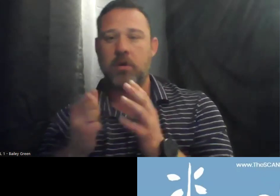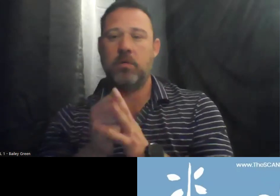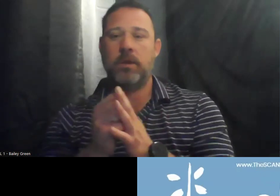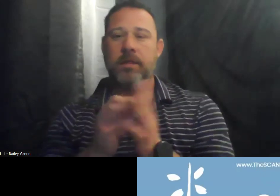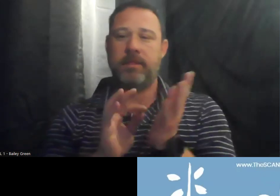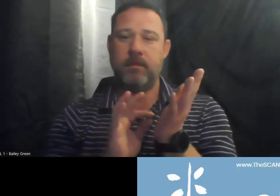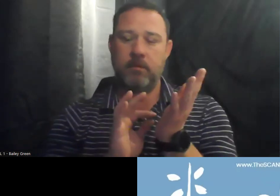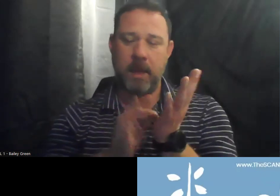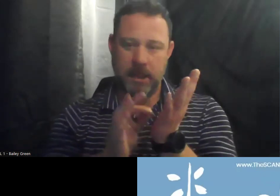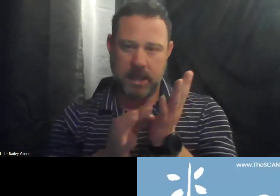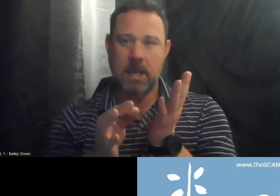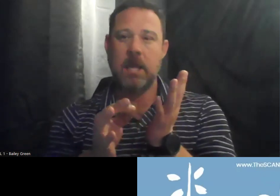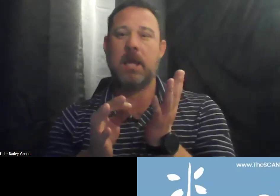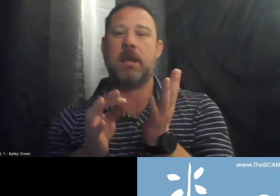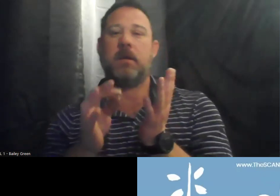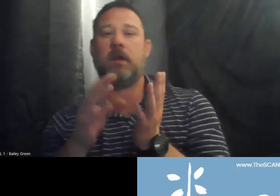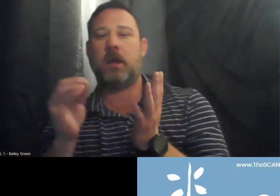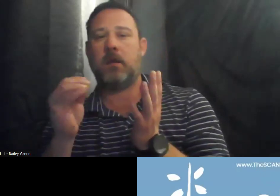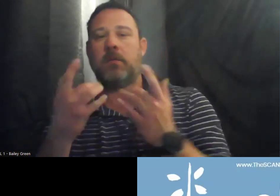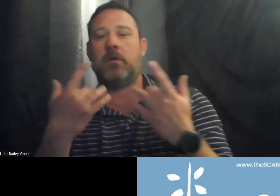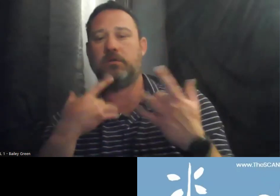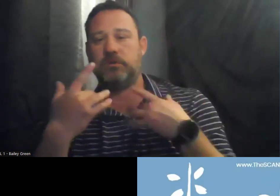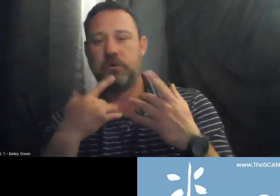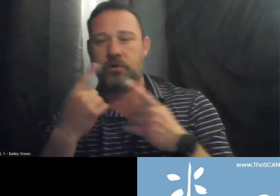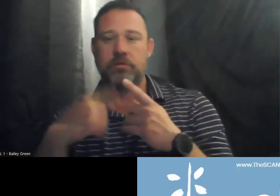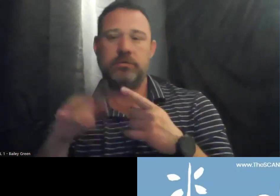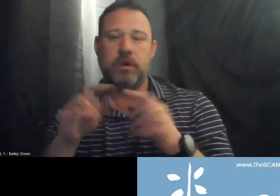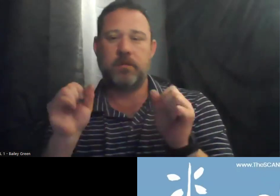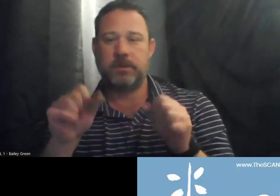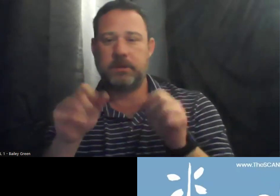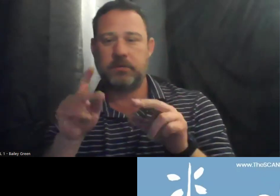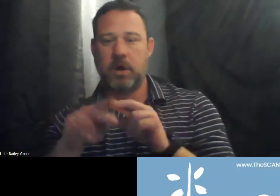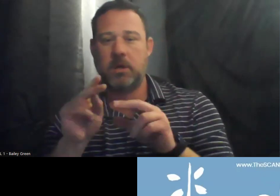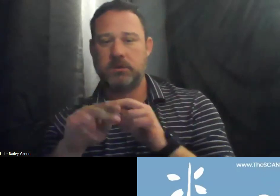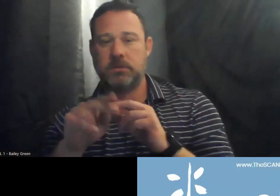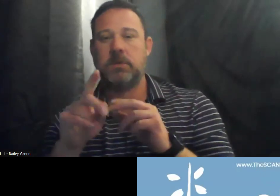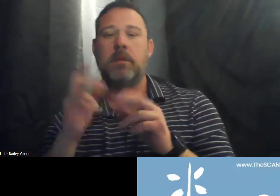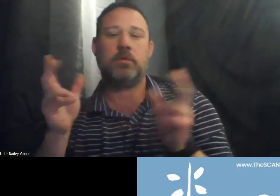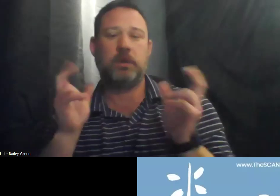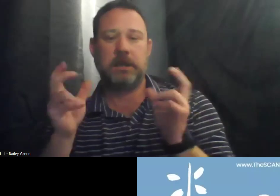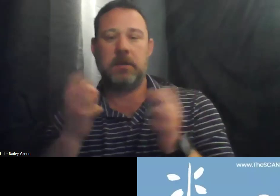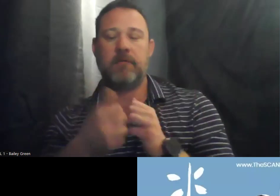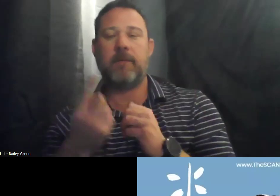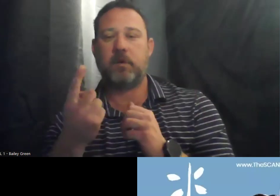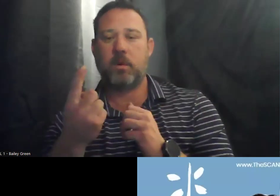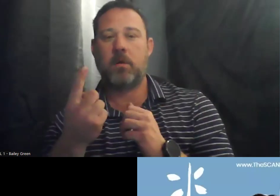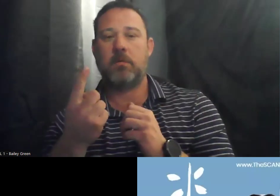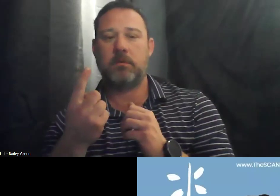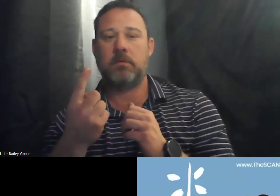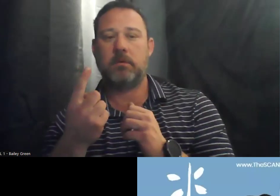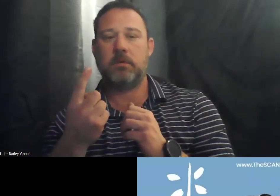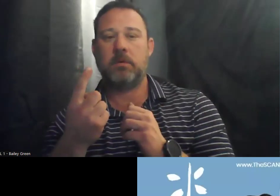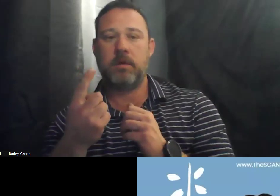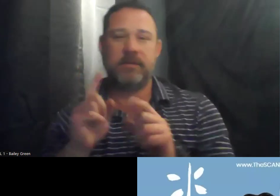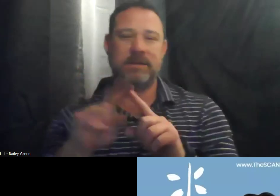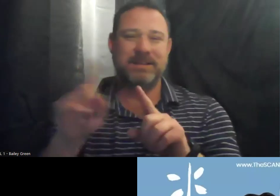Medicaid and the concerns around potential cuts there, but then to hear from everyone where all these